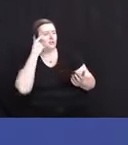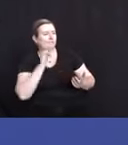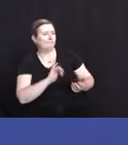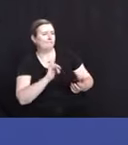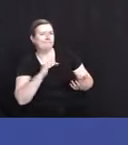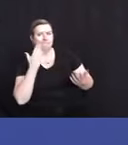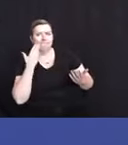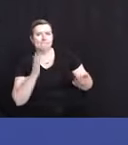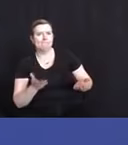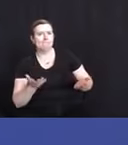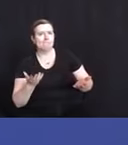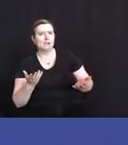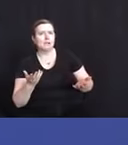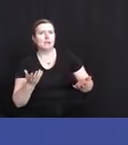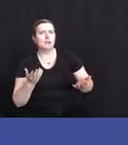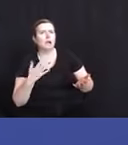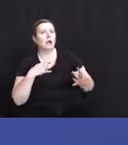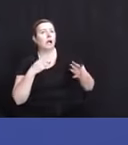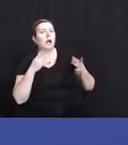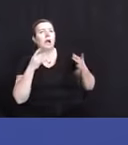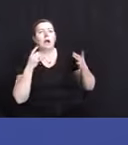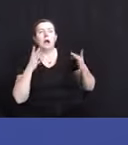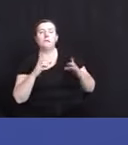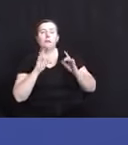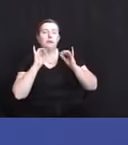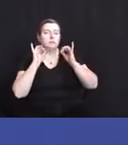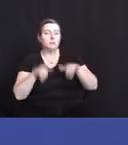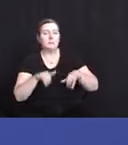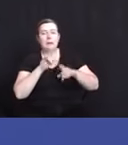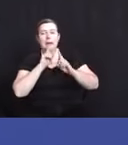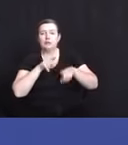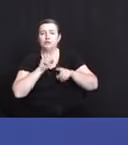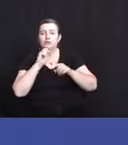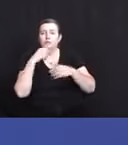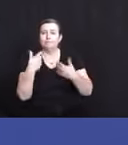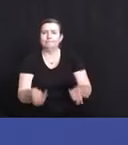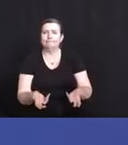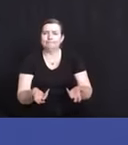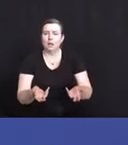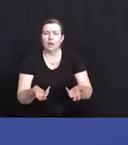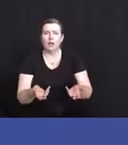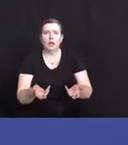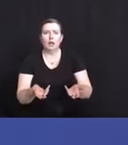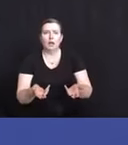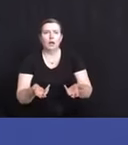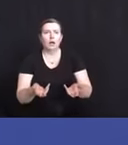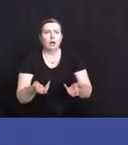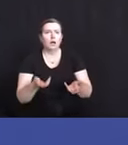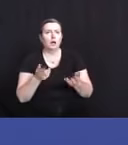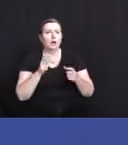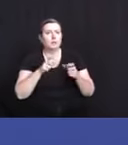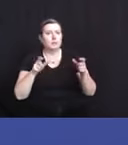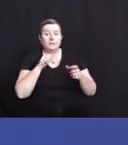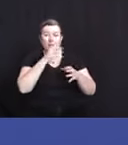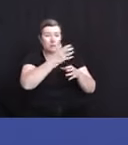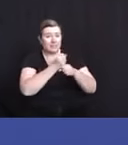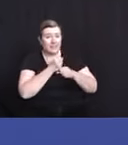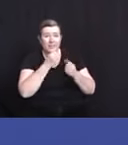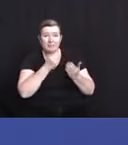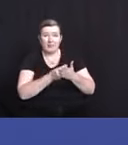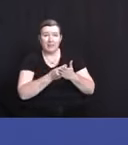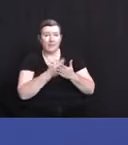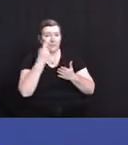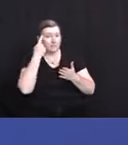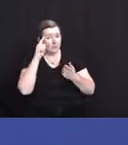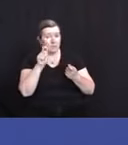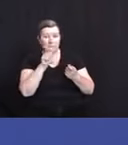I hate to give you the same answer as I have, but it's a fact. It's usually a very specific issue related to the person. So if you